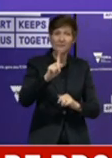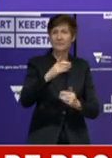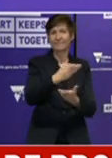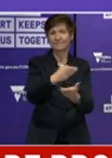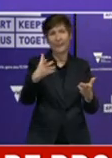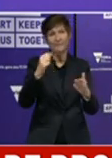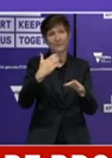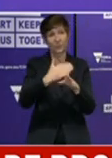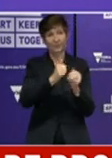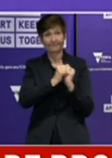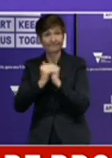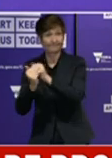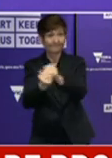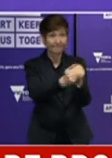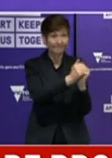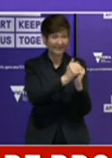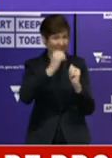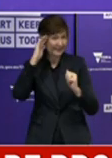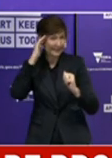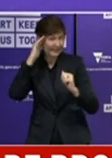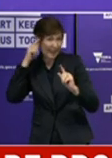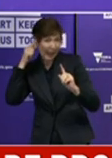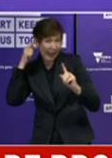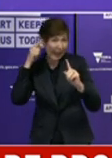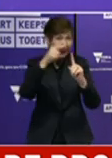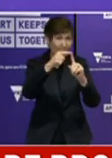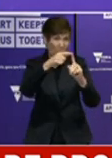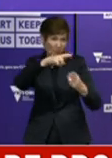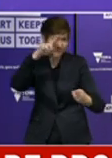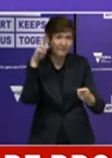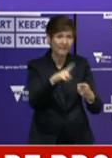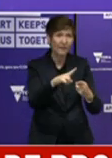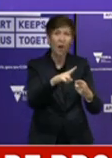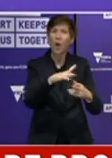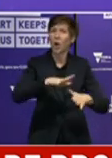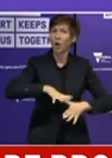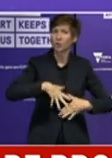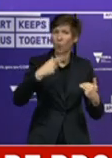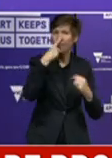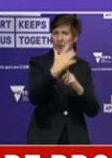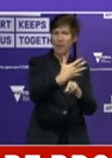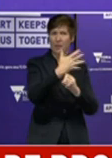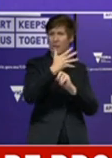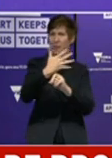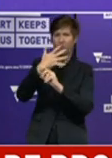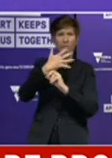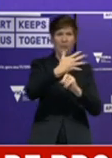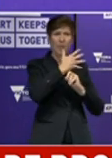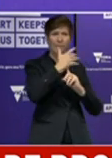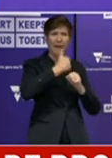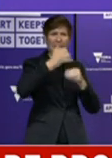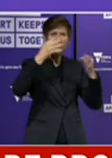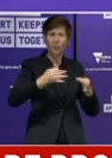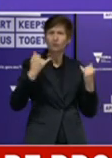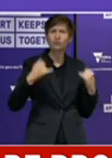in dealing with our common challenge. And that's why we'll not be pressured into making decisions that are just not right. We will not be pressured into ignoring the advice